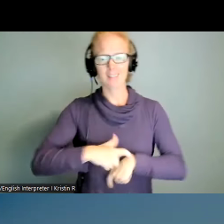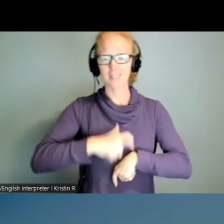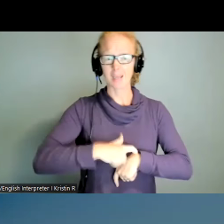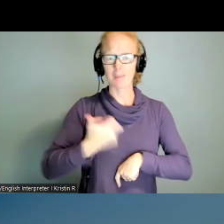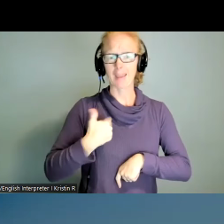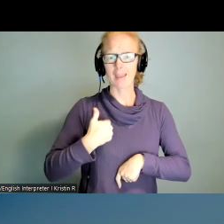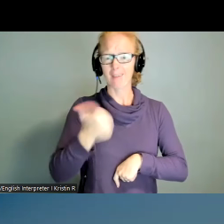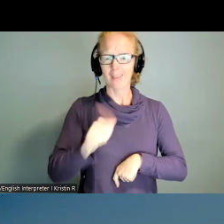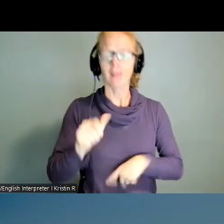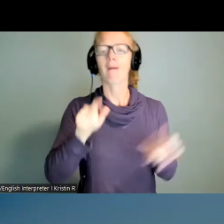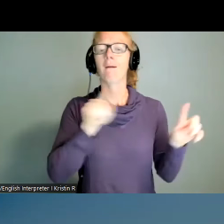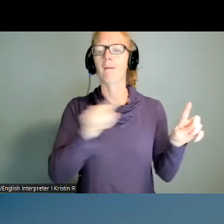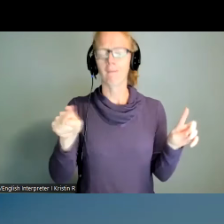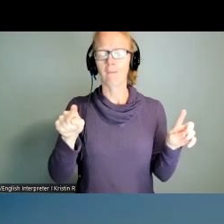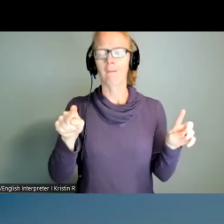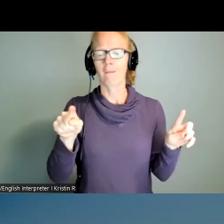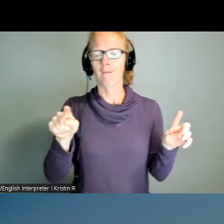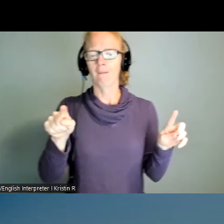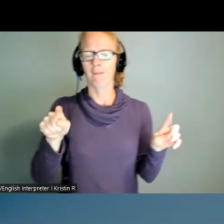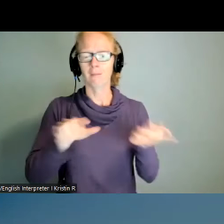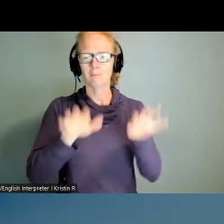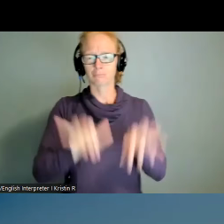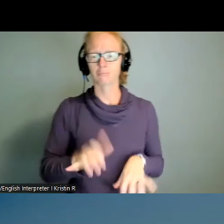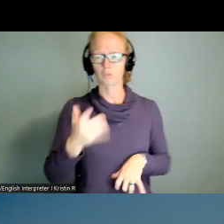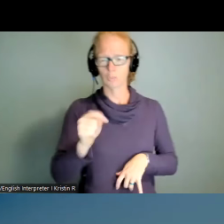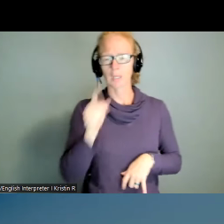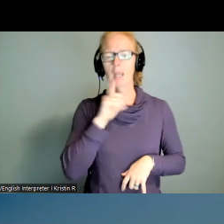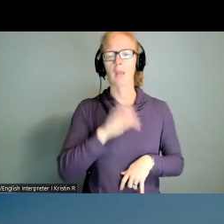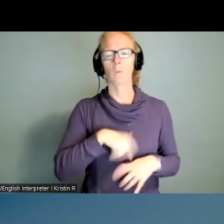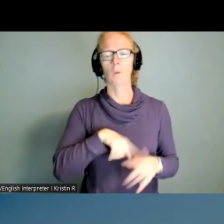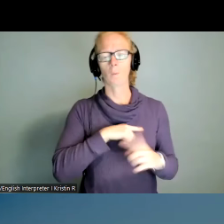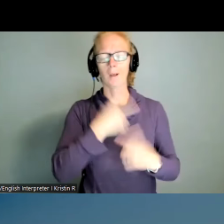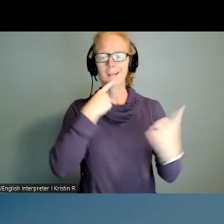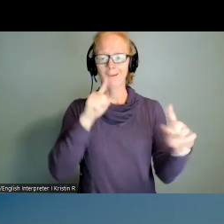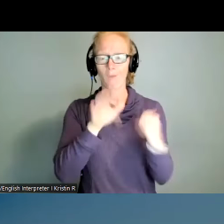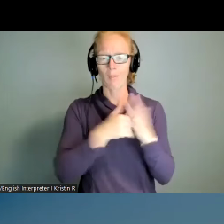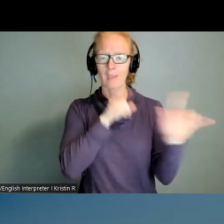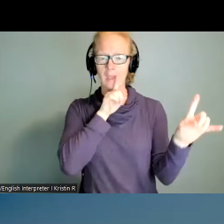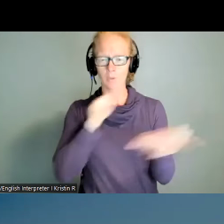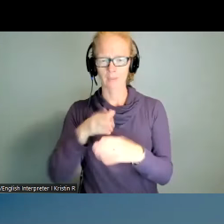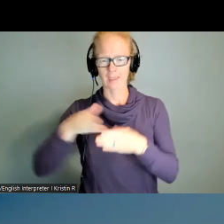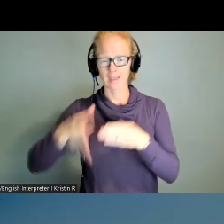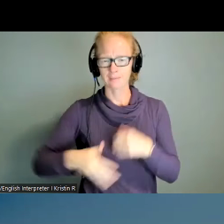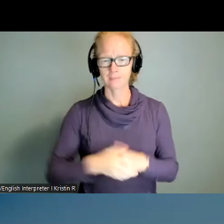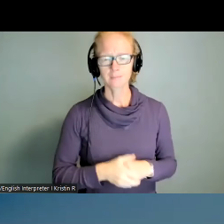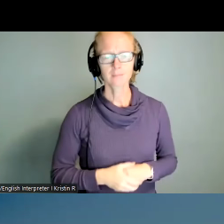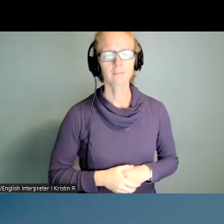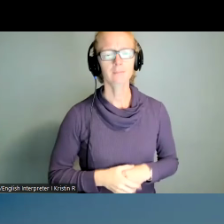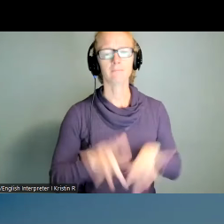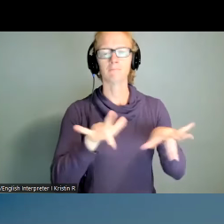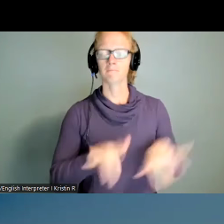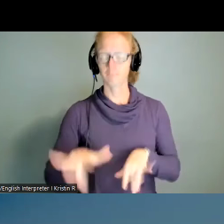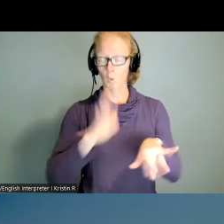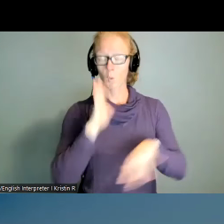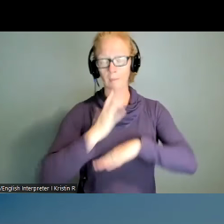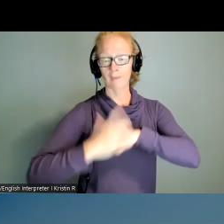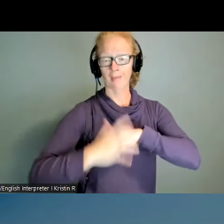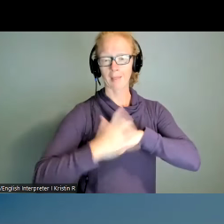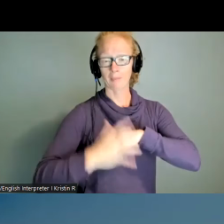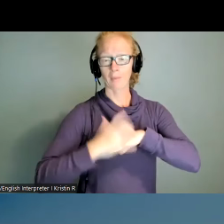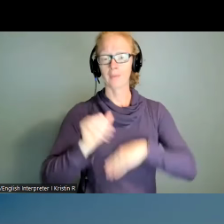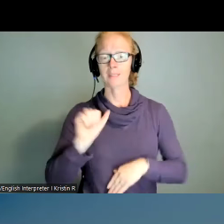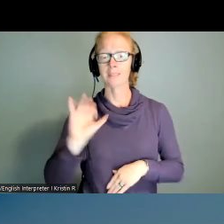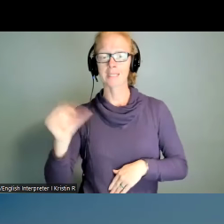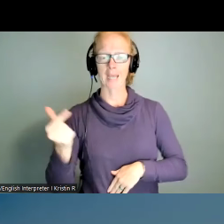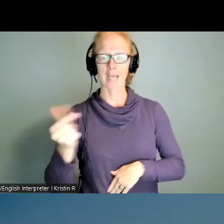all questions, and a voice selection at the end of the presentation will be made. The recording of this webinar and PowerPoint slides will be available on SCAG's website, and we'll